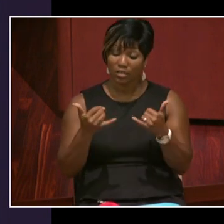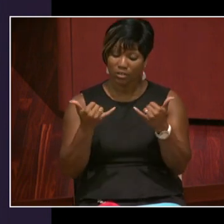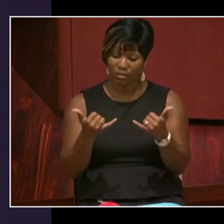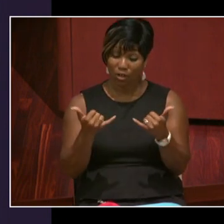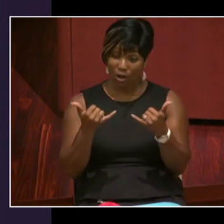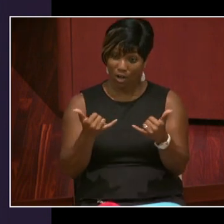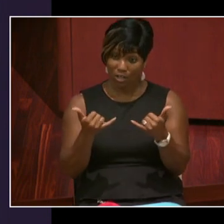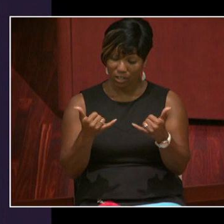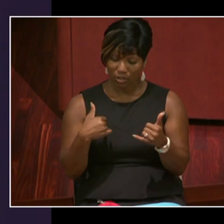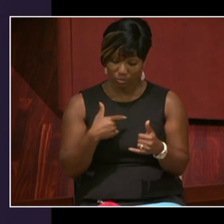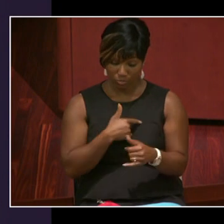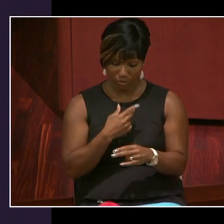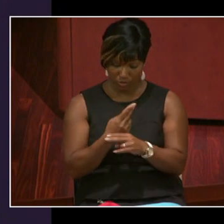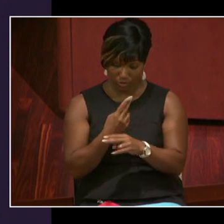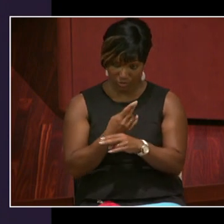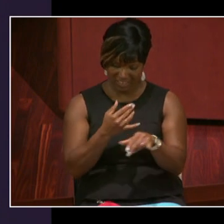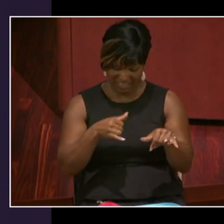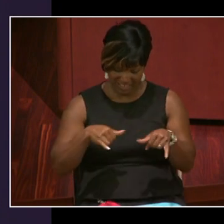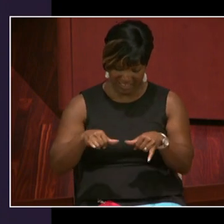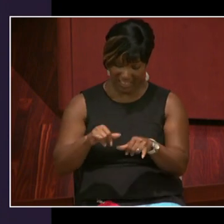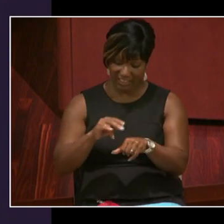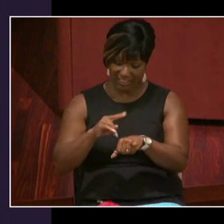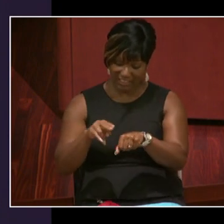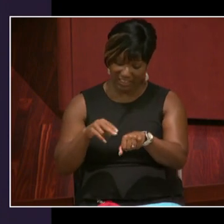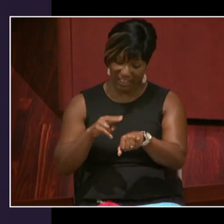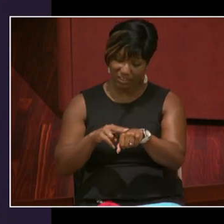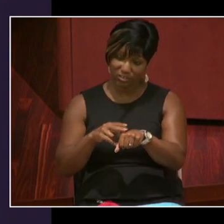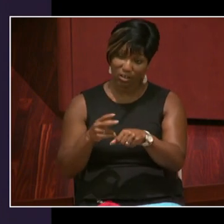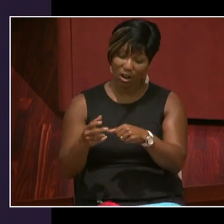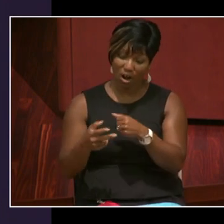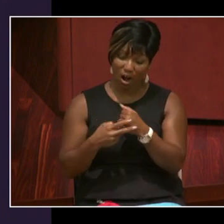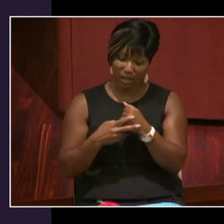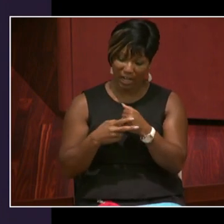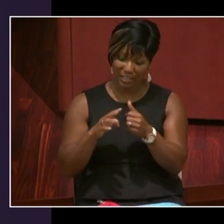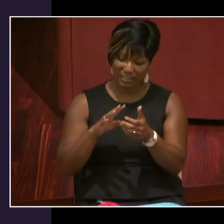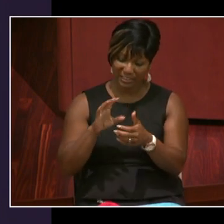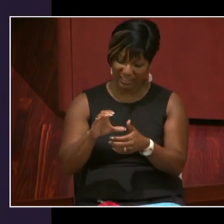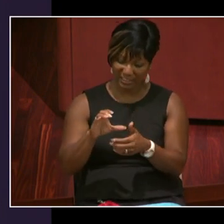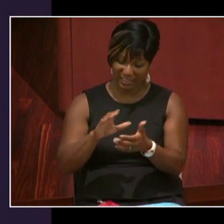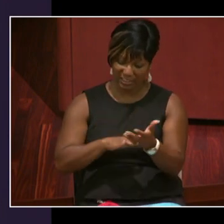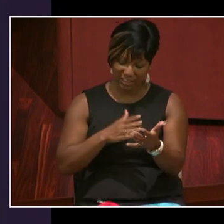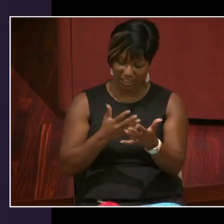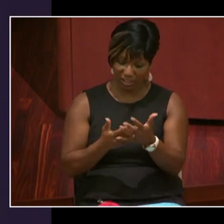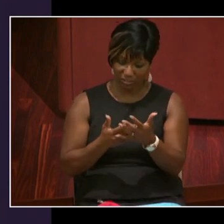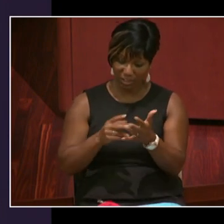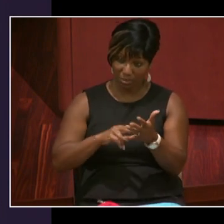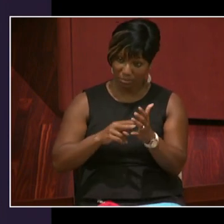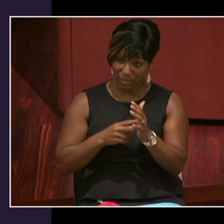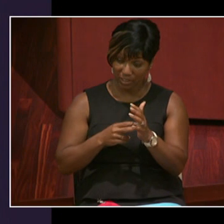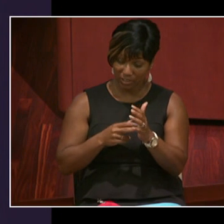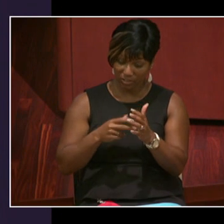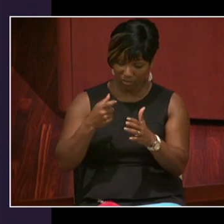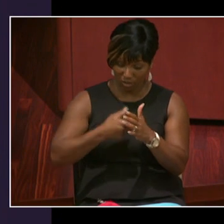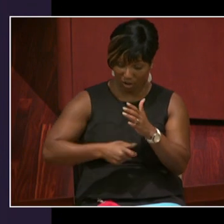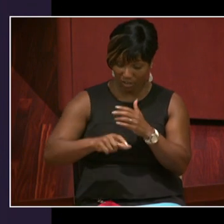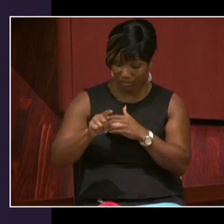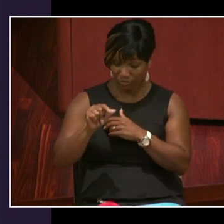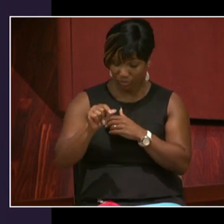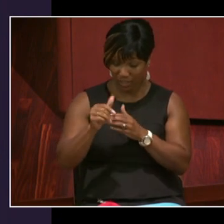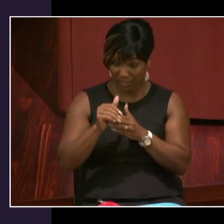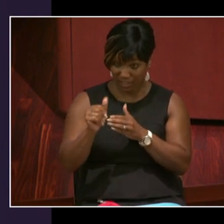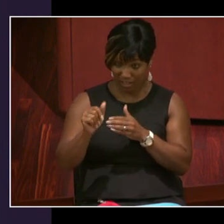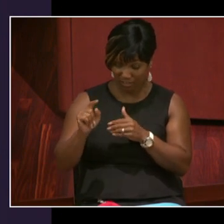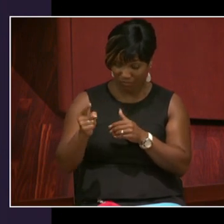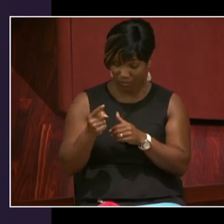Currently, we are using the standard National Archives fee schedule, which means that the charge is $20 for the first 25 pages